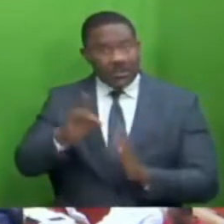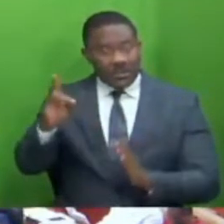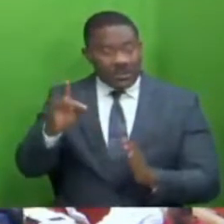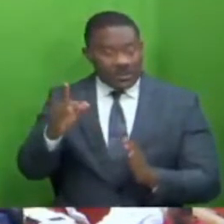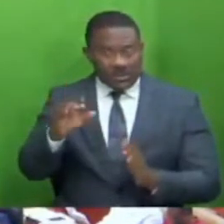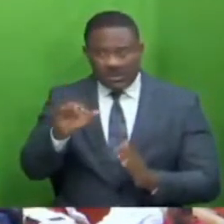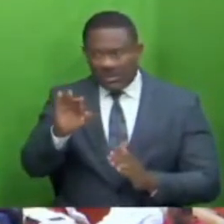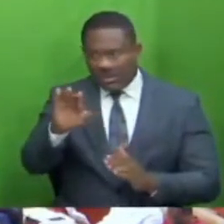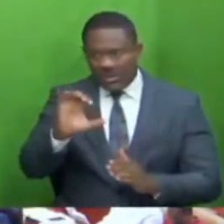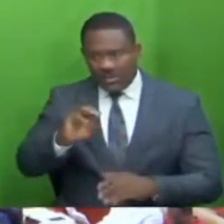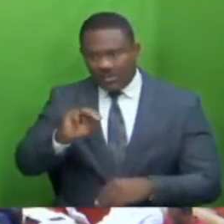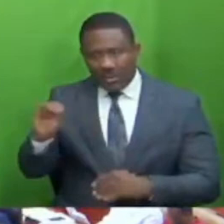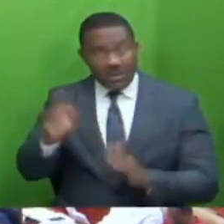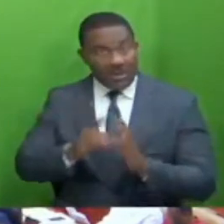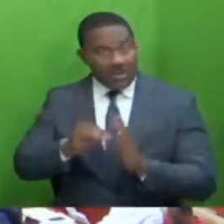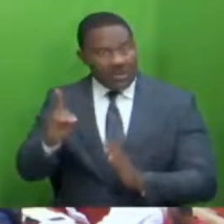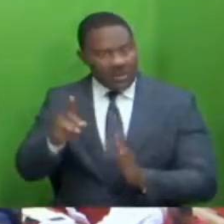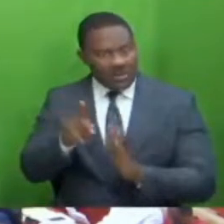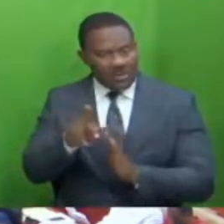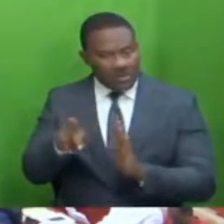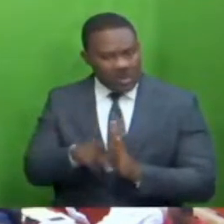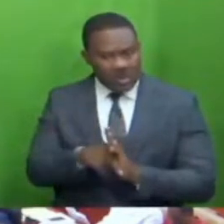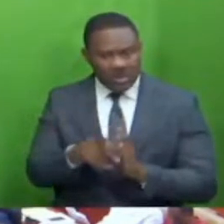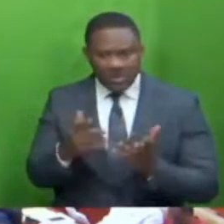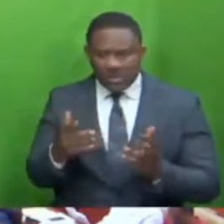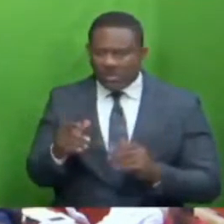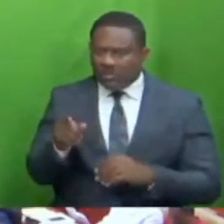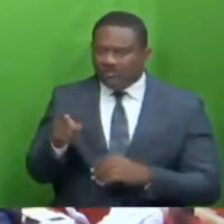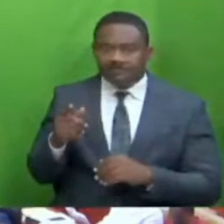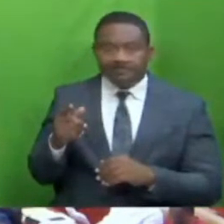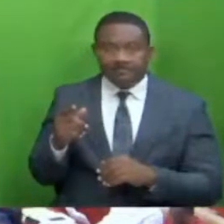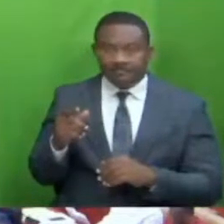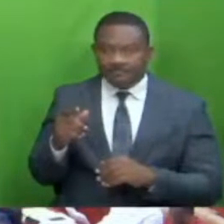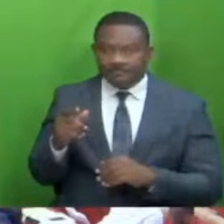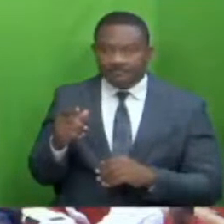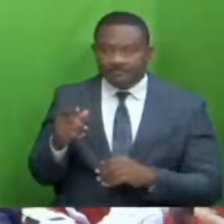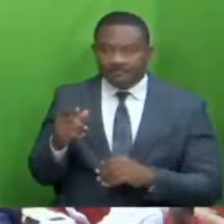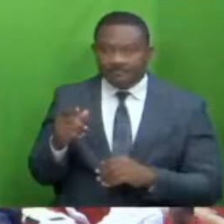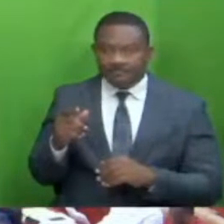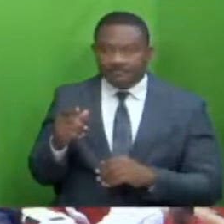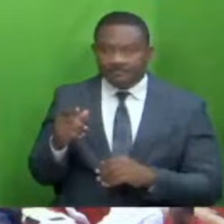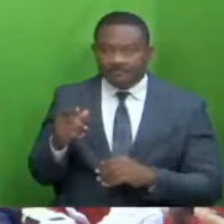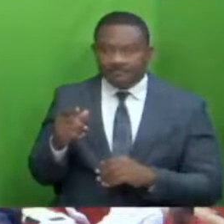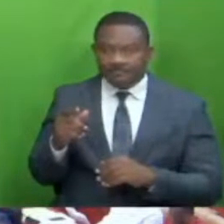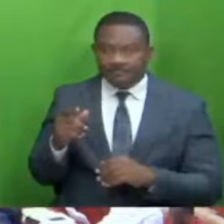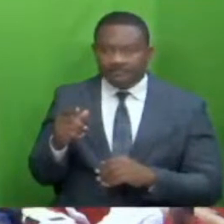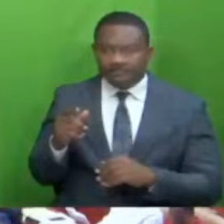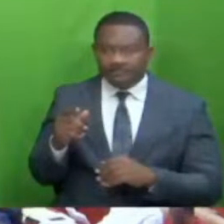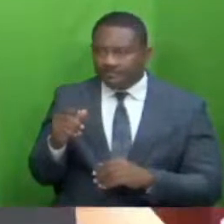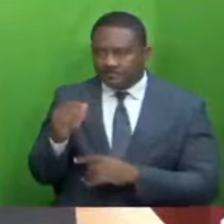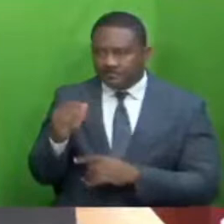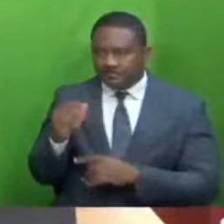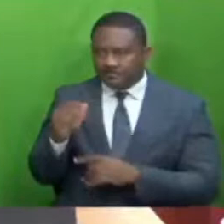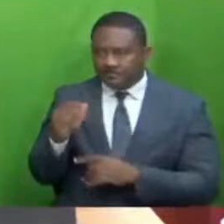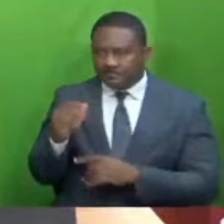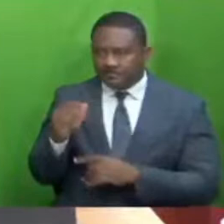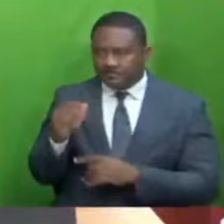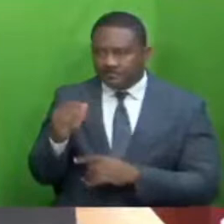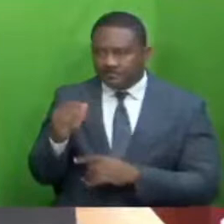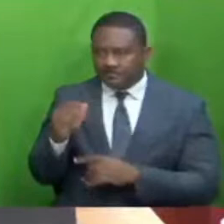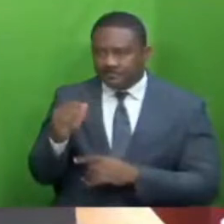and emergency support. The United States, through the International Development Finance Corporation, has announced a program